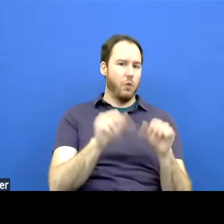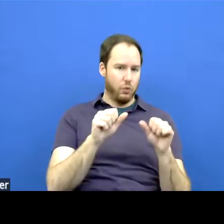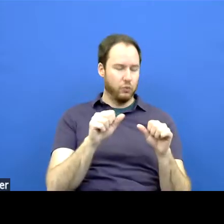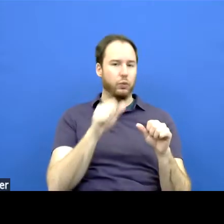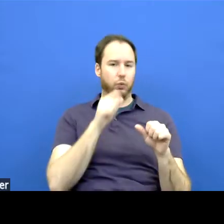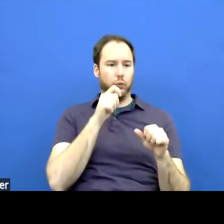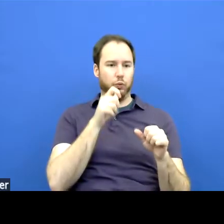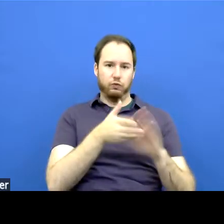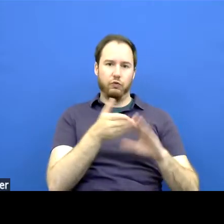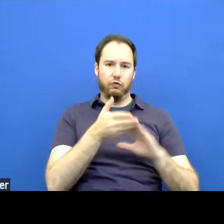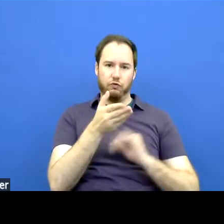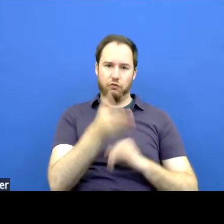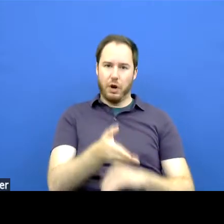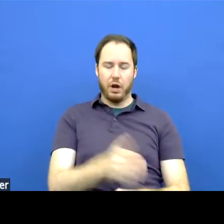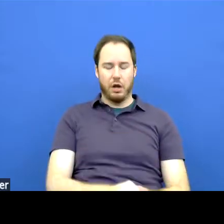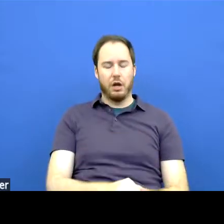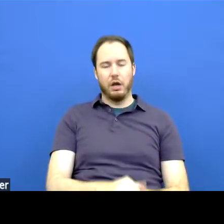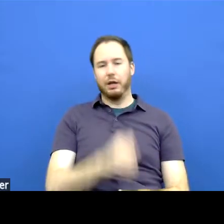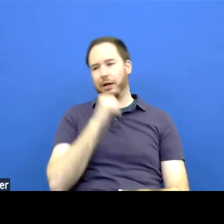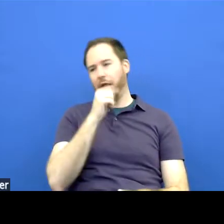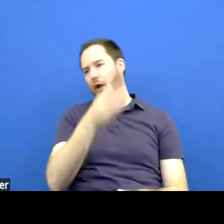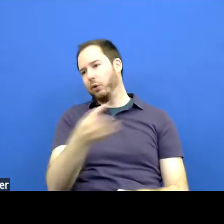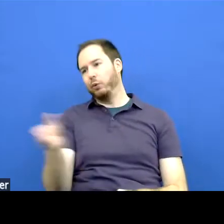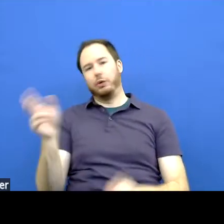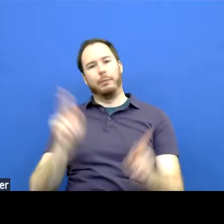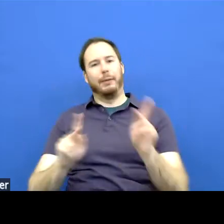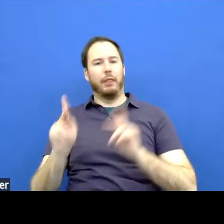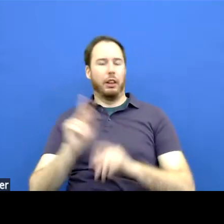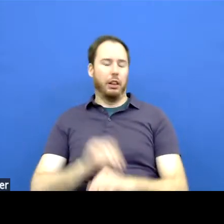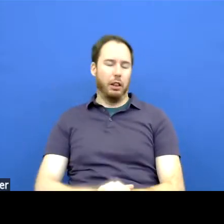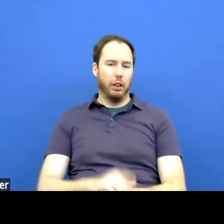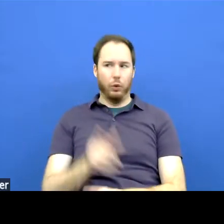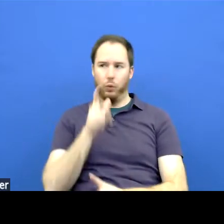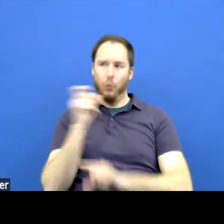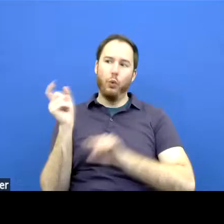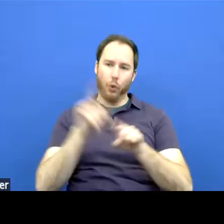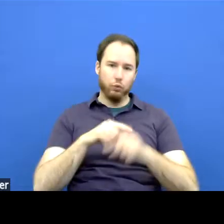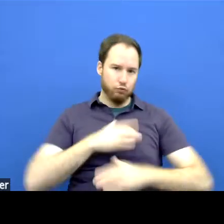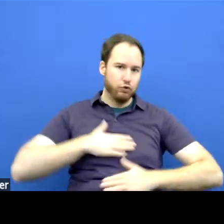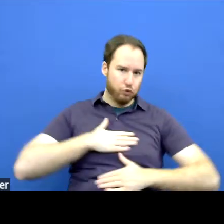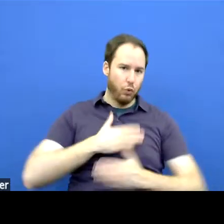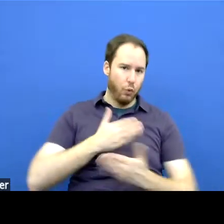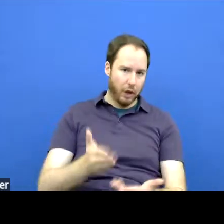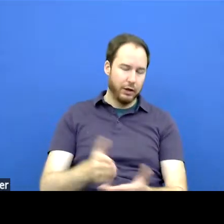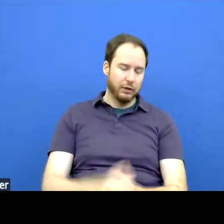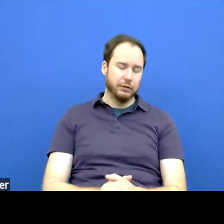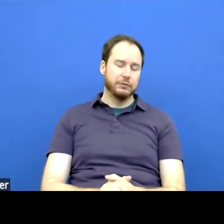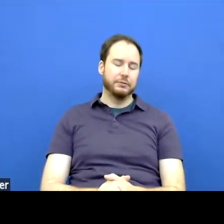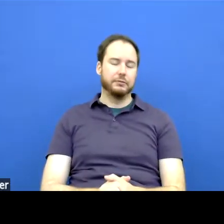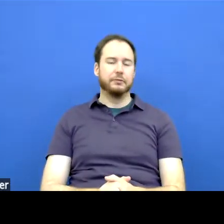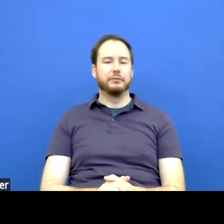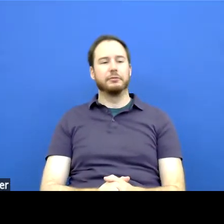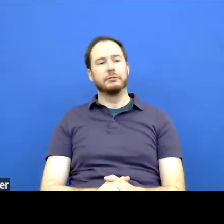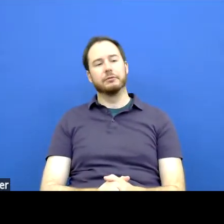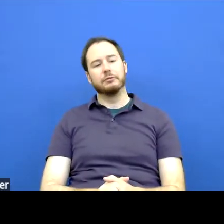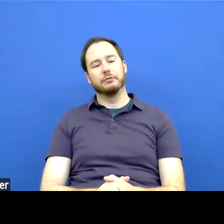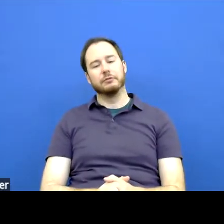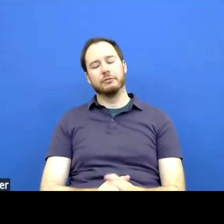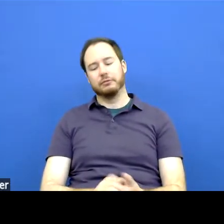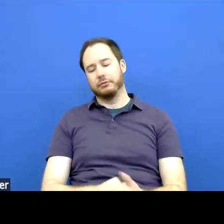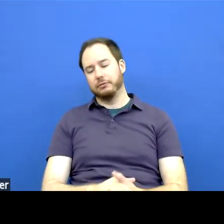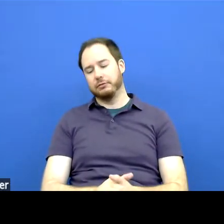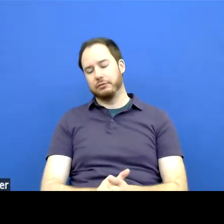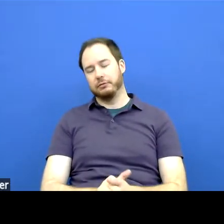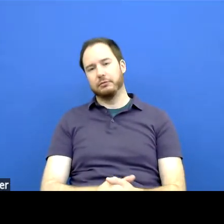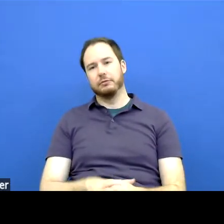the people who need it, rather than having our property taxpayers cover that cost. So I